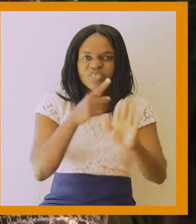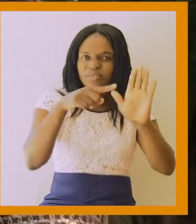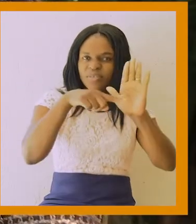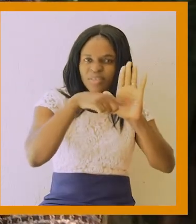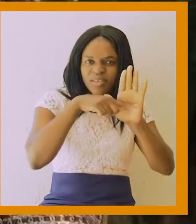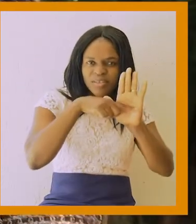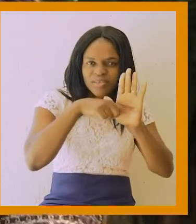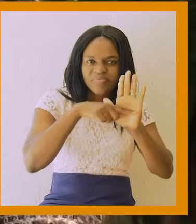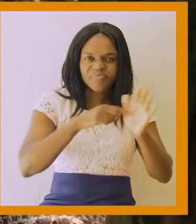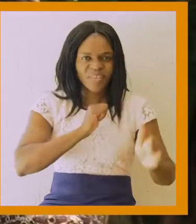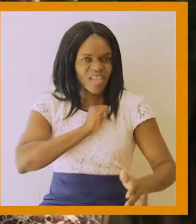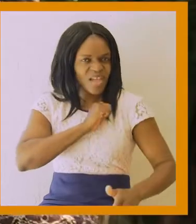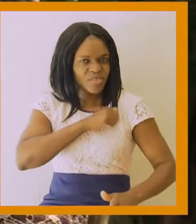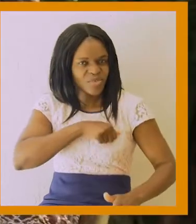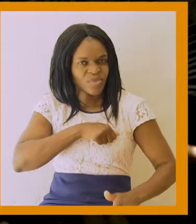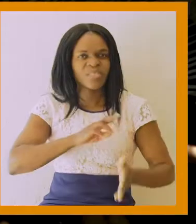those negative